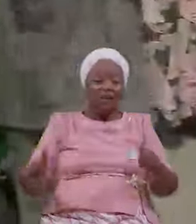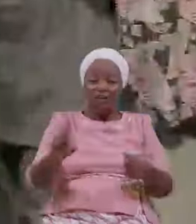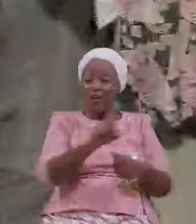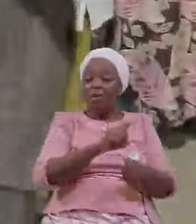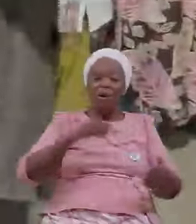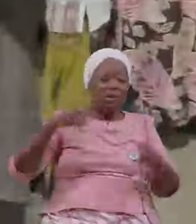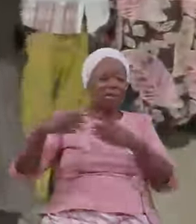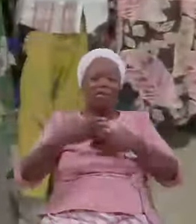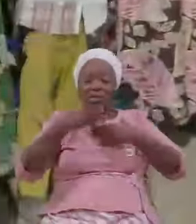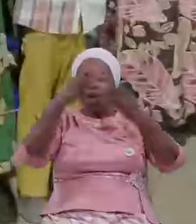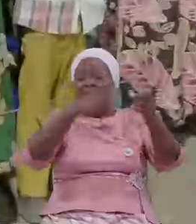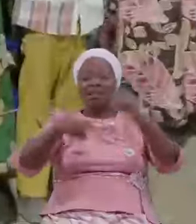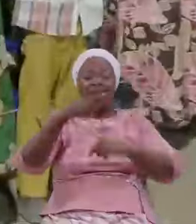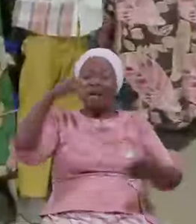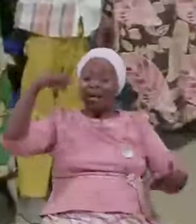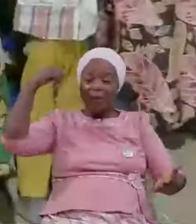amen.